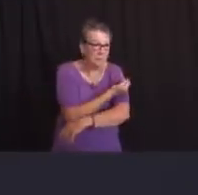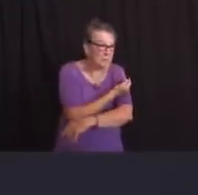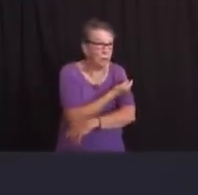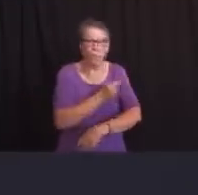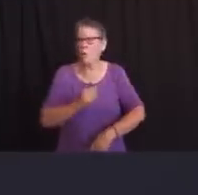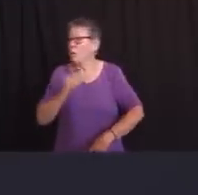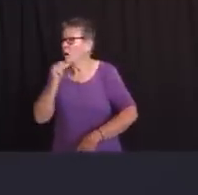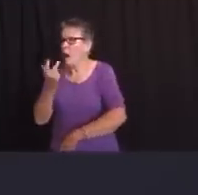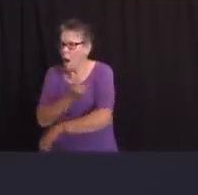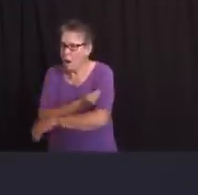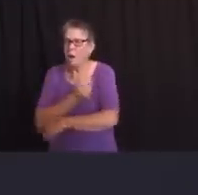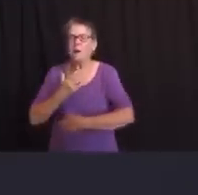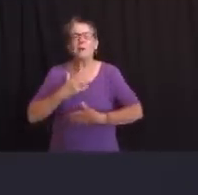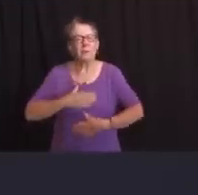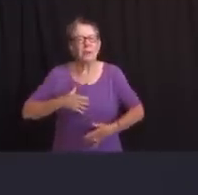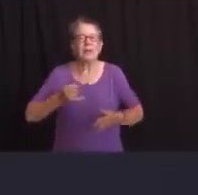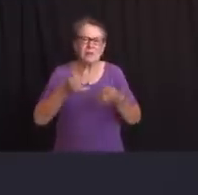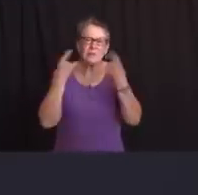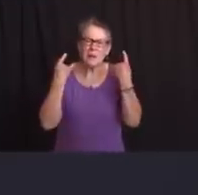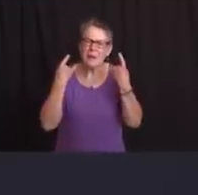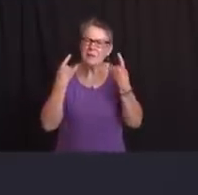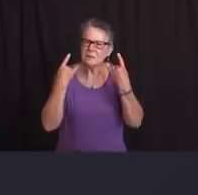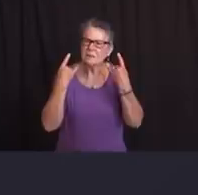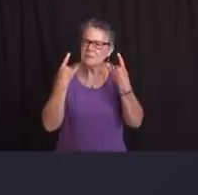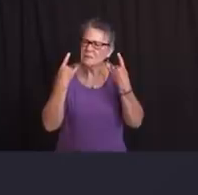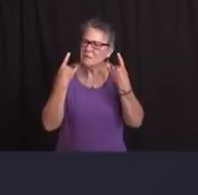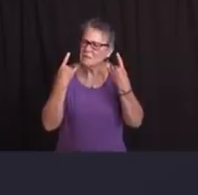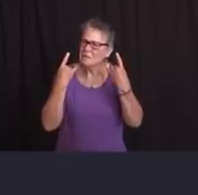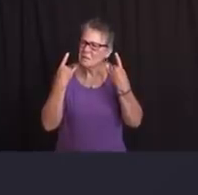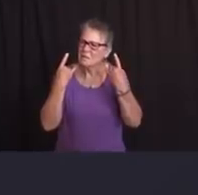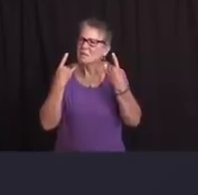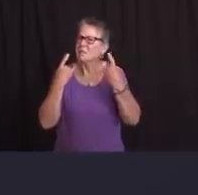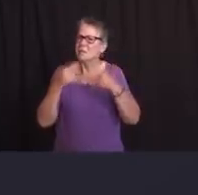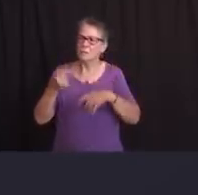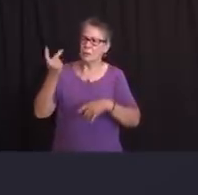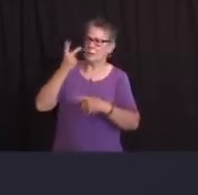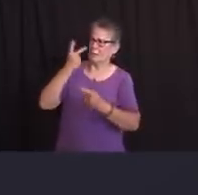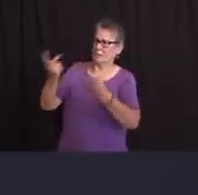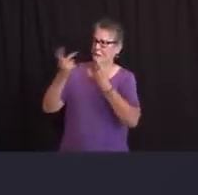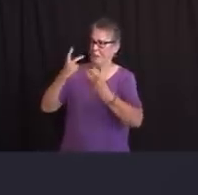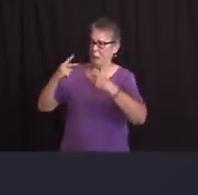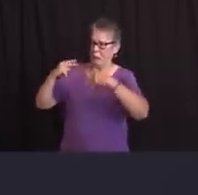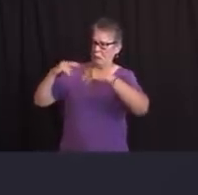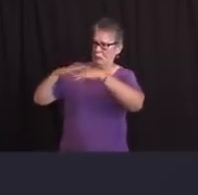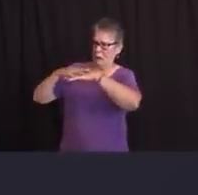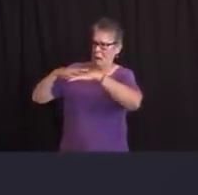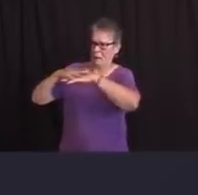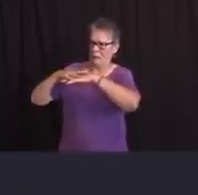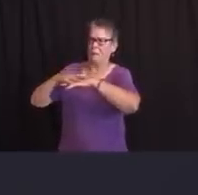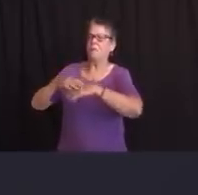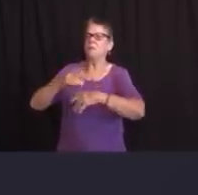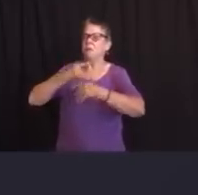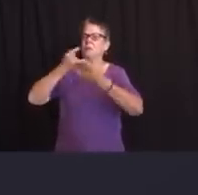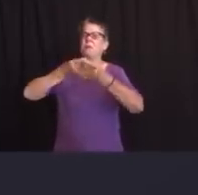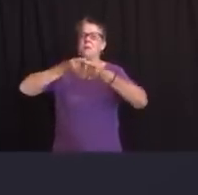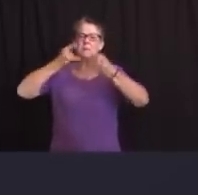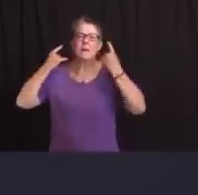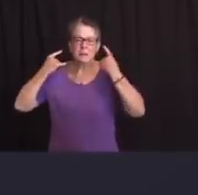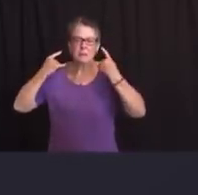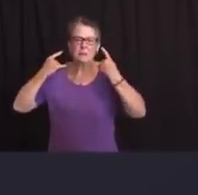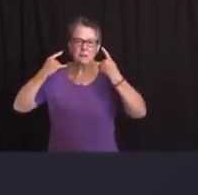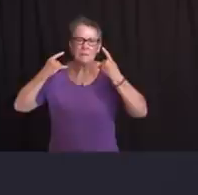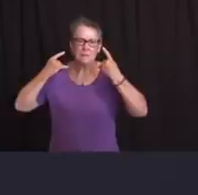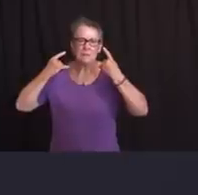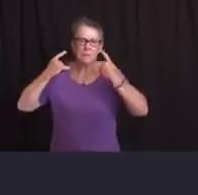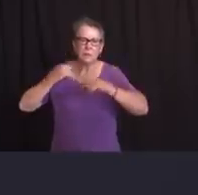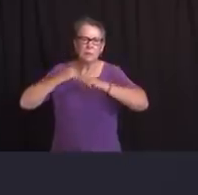the vaccination status of those who you are with. Masking up adds another layer of protection against the virus, and it's